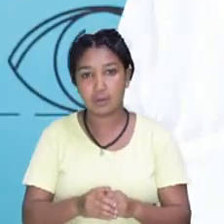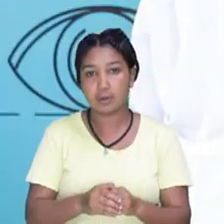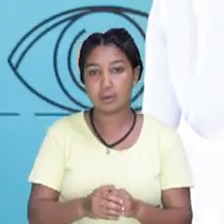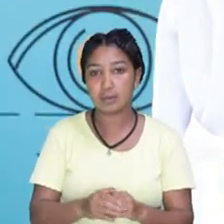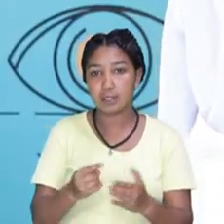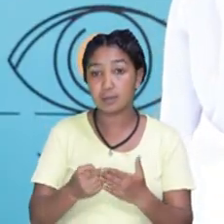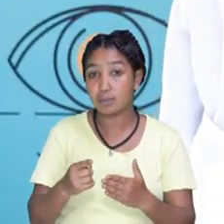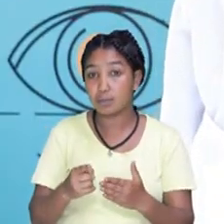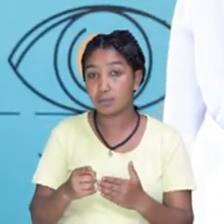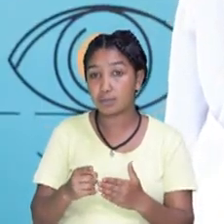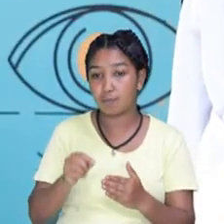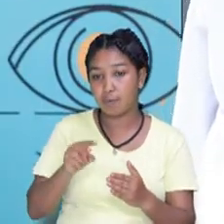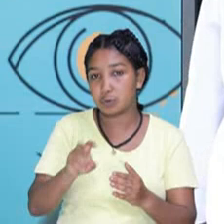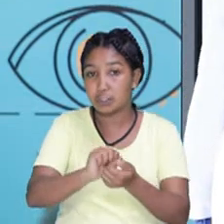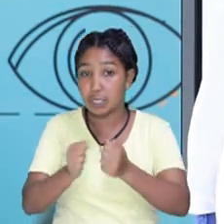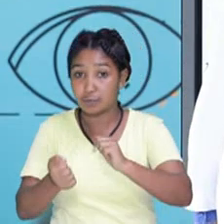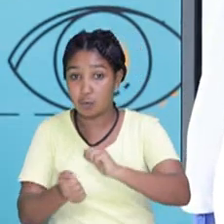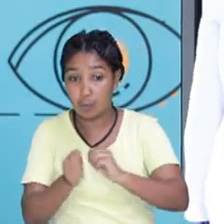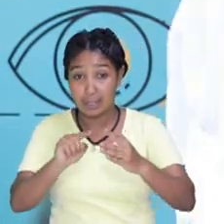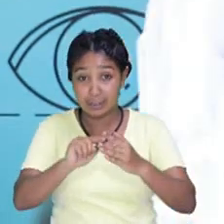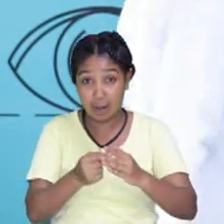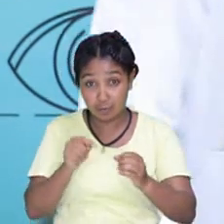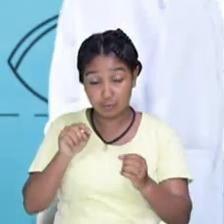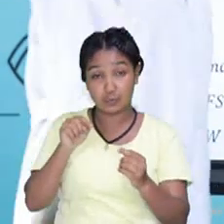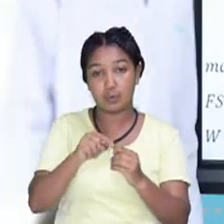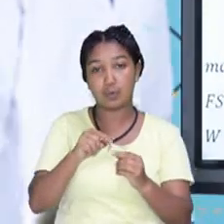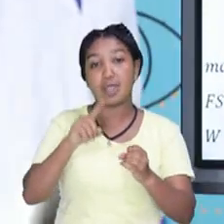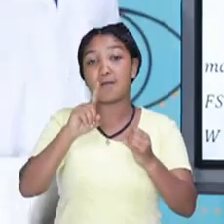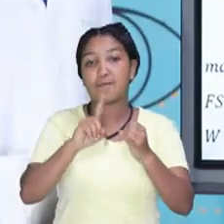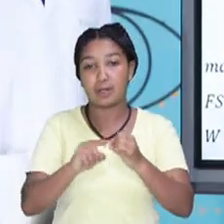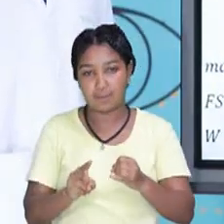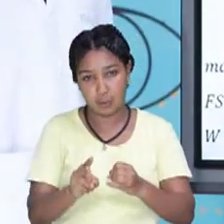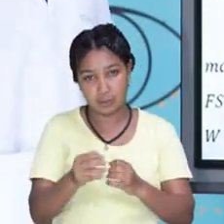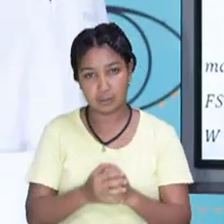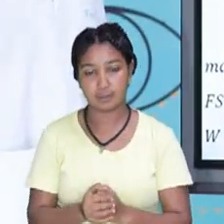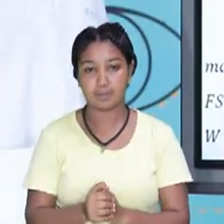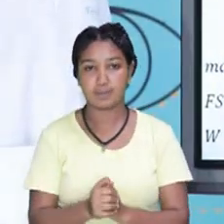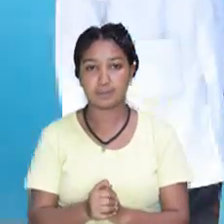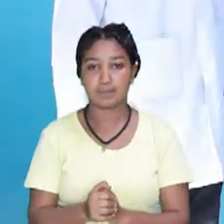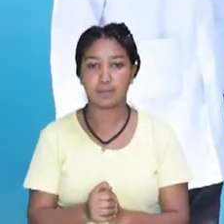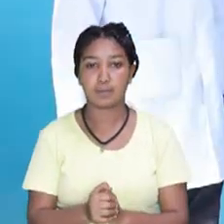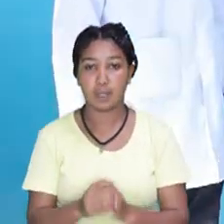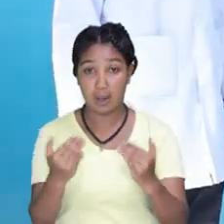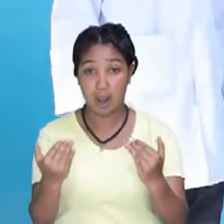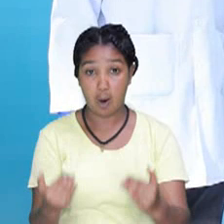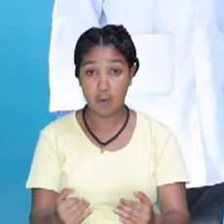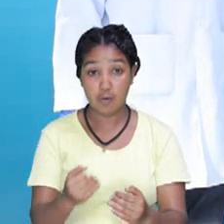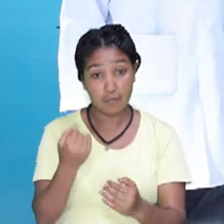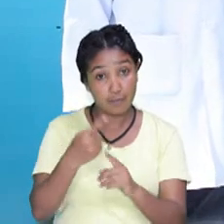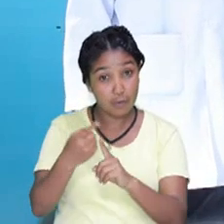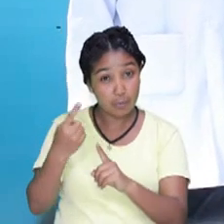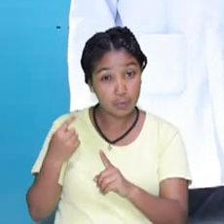moves, its velocity might be changed from initial velocity to that of a final velocity. Now, from